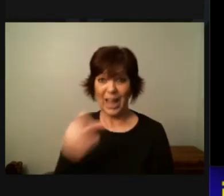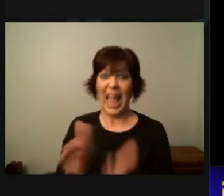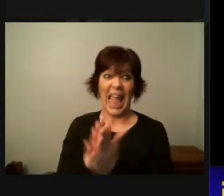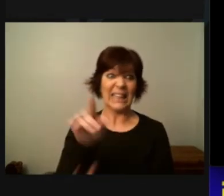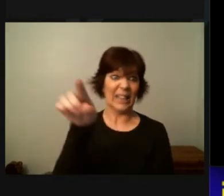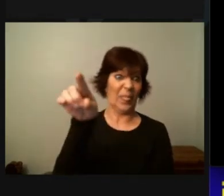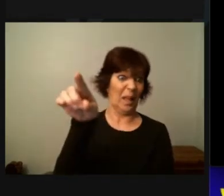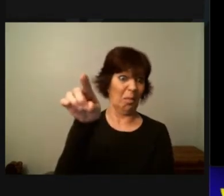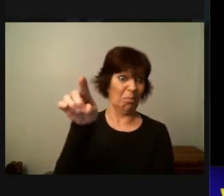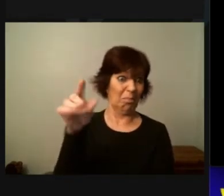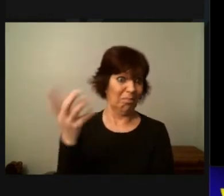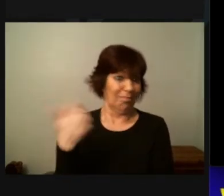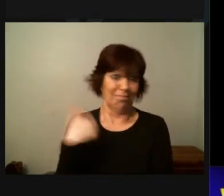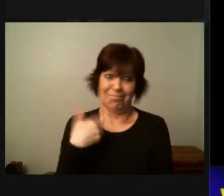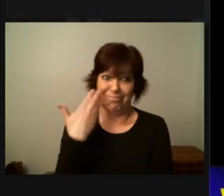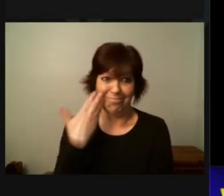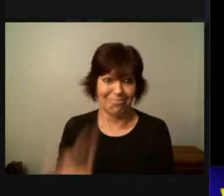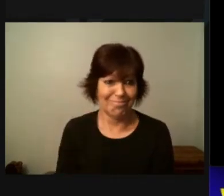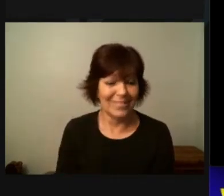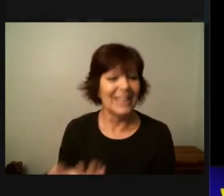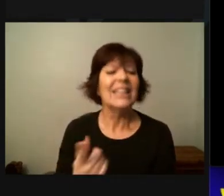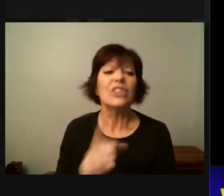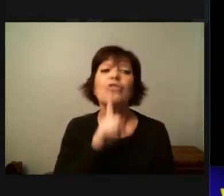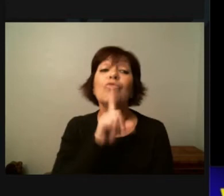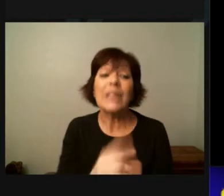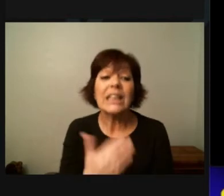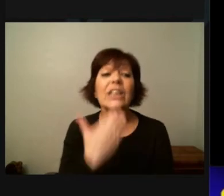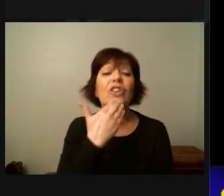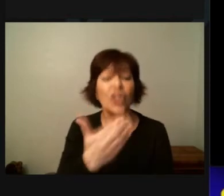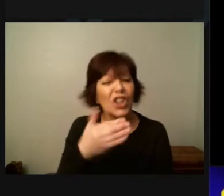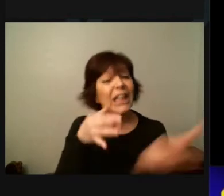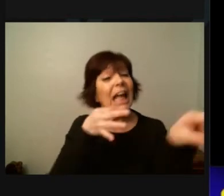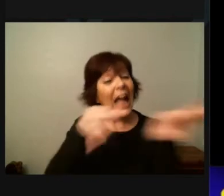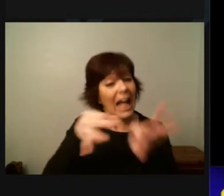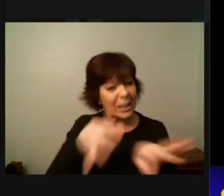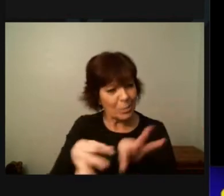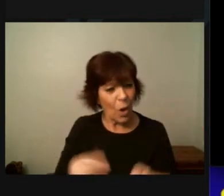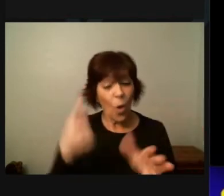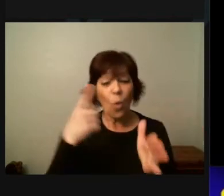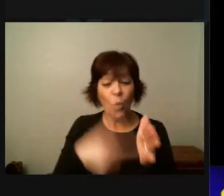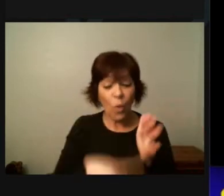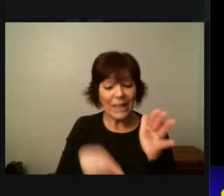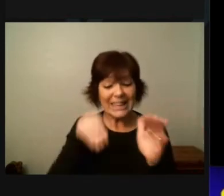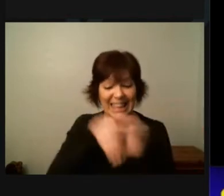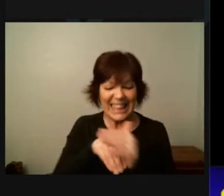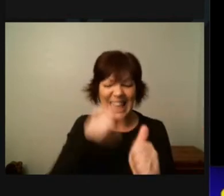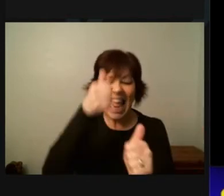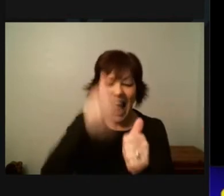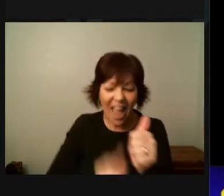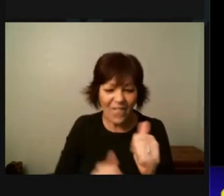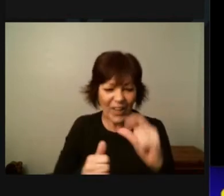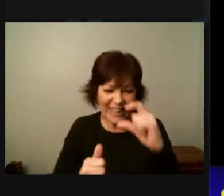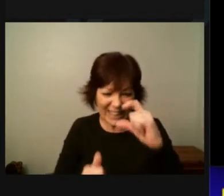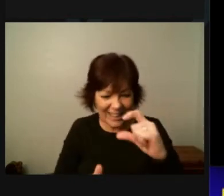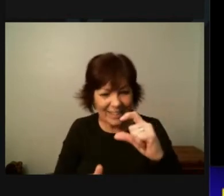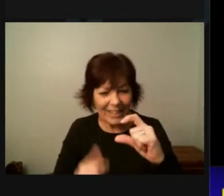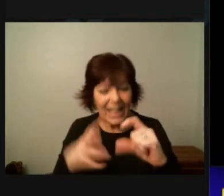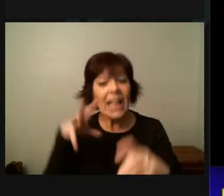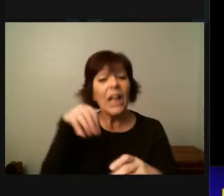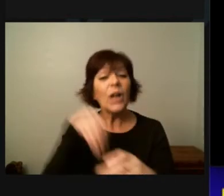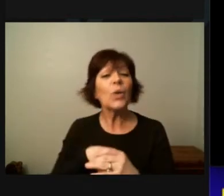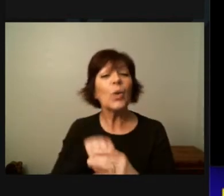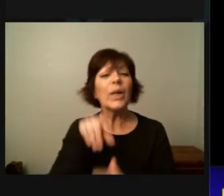their physician about those. There's a really good breakdown of what's in every single vaccine, including all